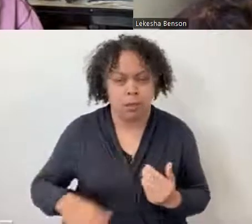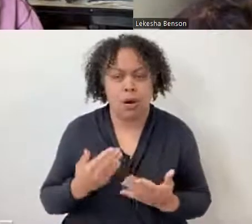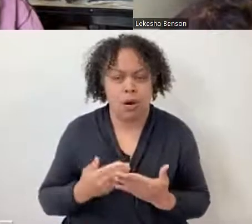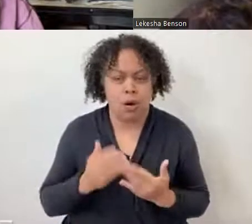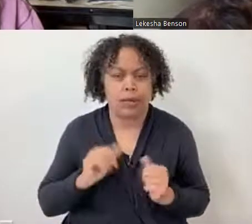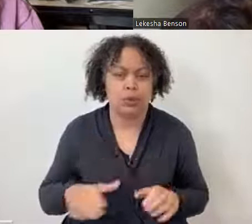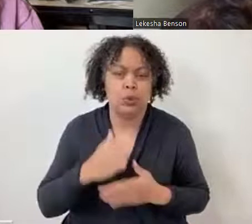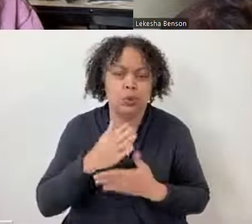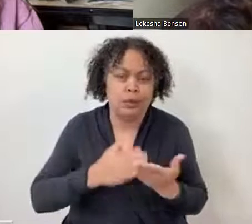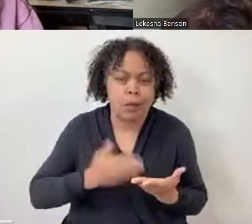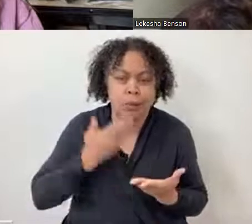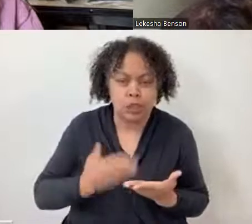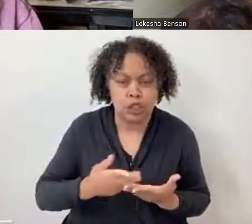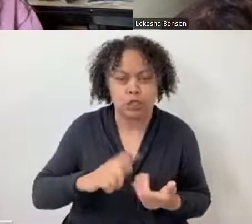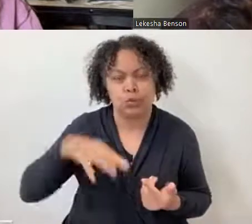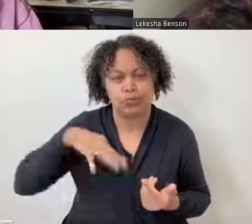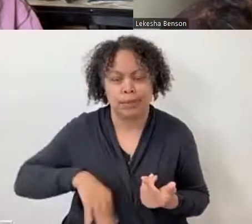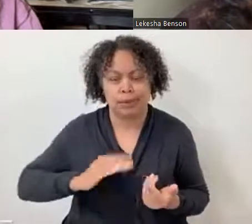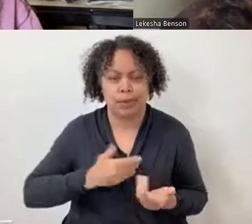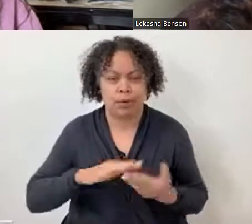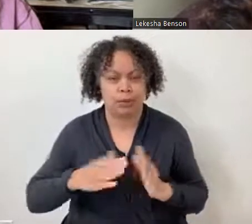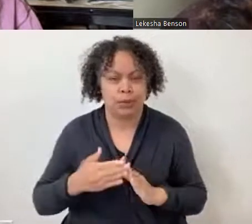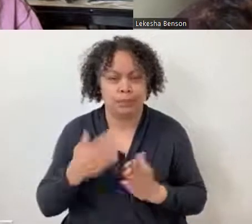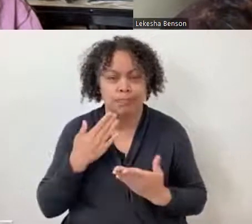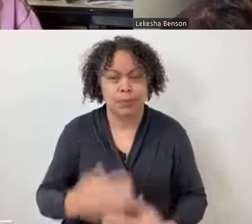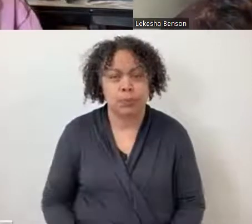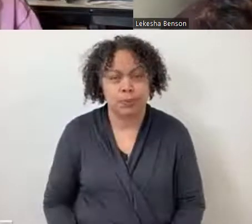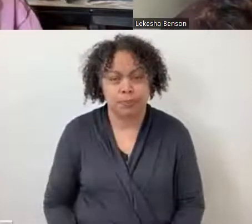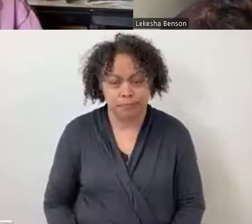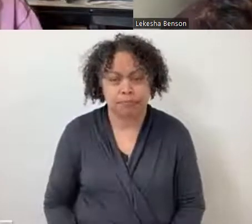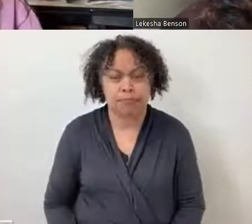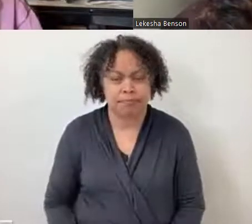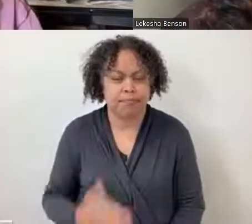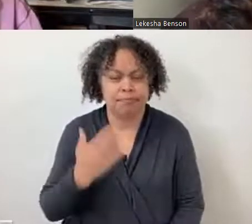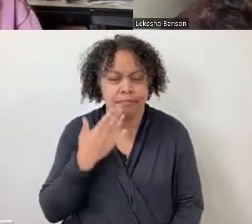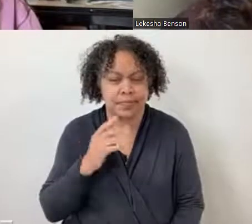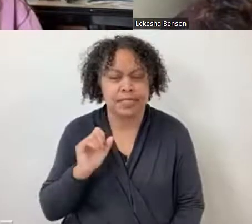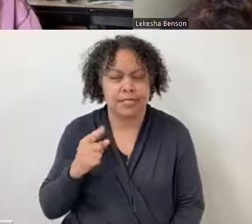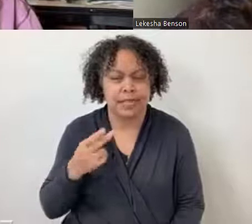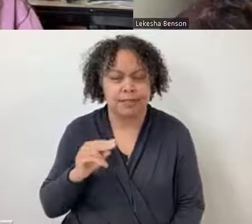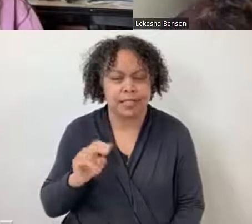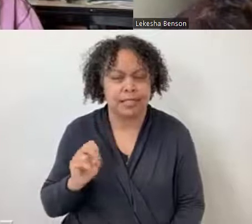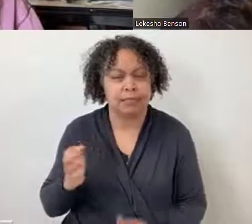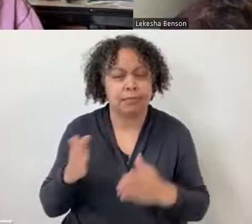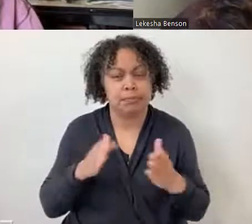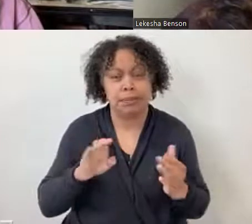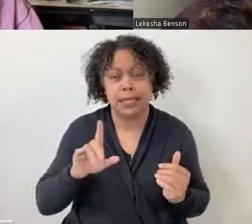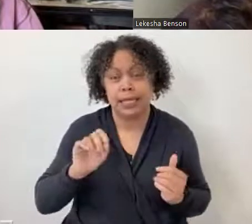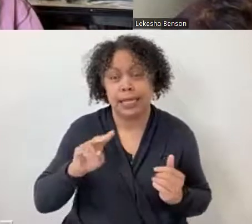some good in our communities. Thank you. Thank you, Stephanie. Elena.